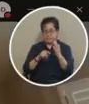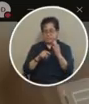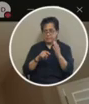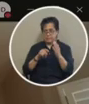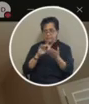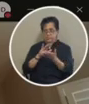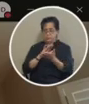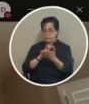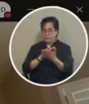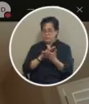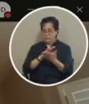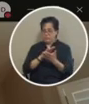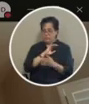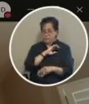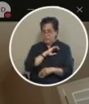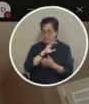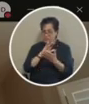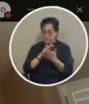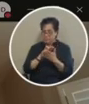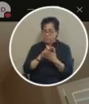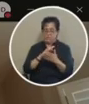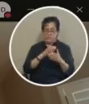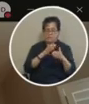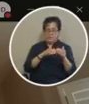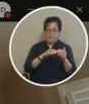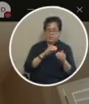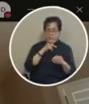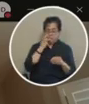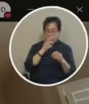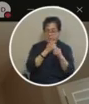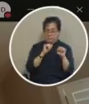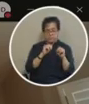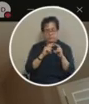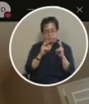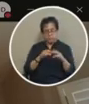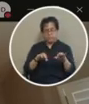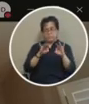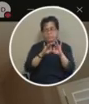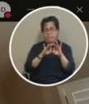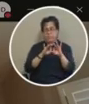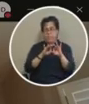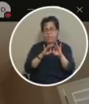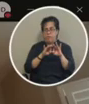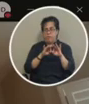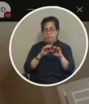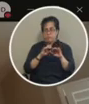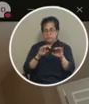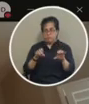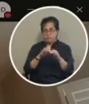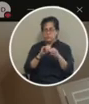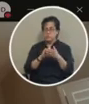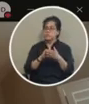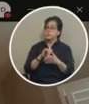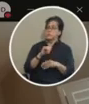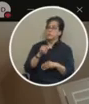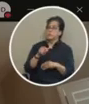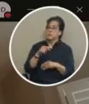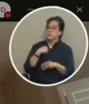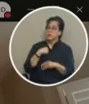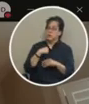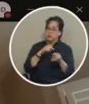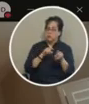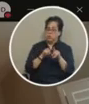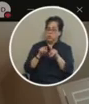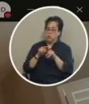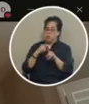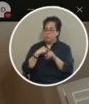police academy. I think public safety is still paramount. I think we've worked really hard to get there. Robert, I would